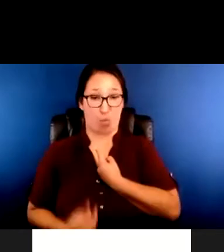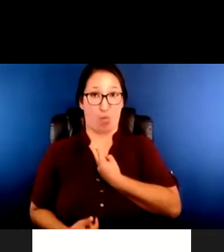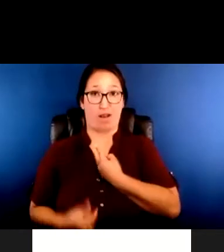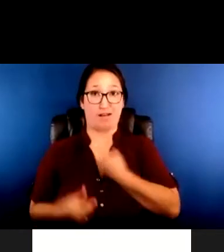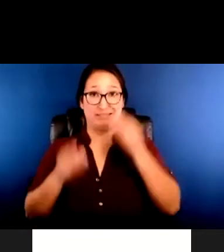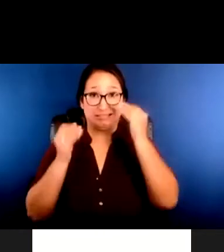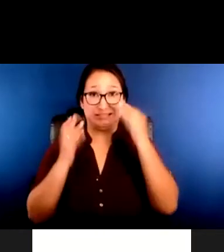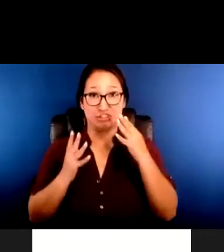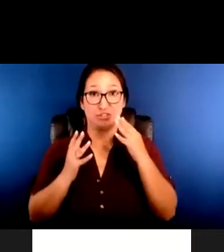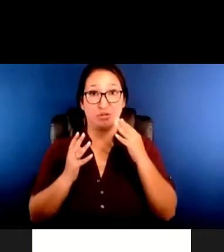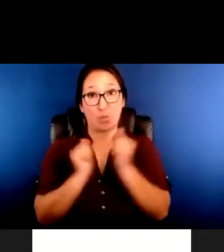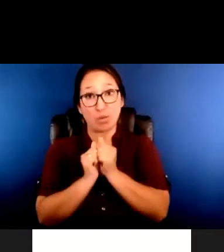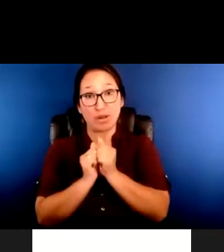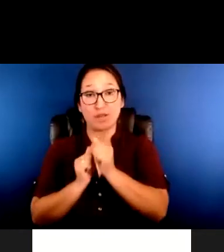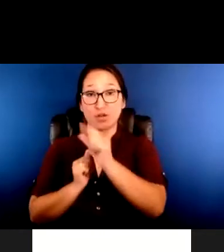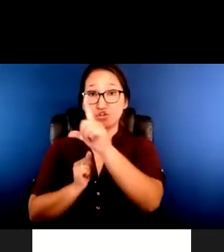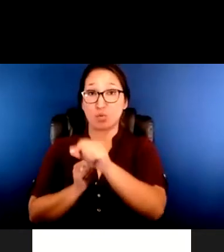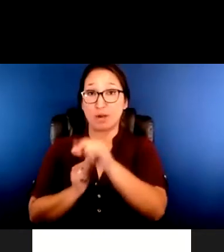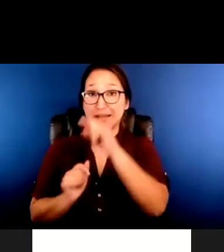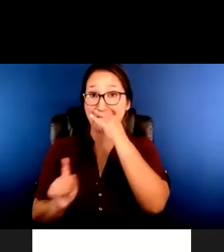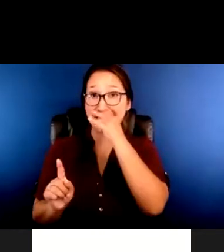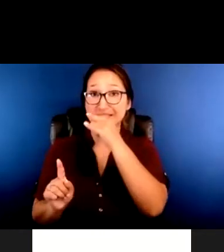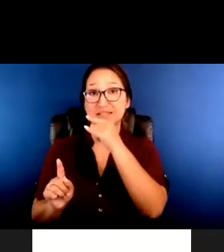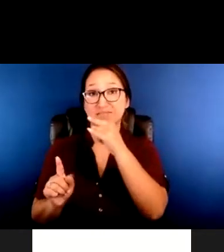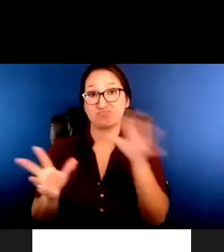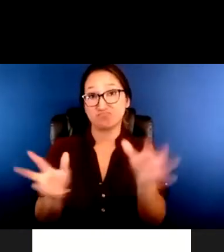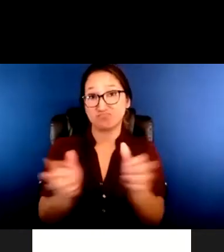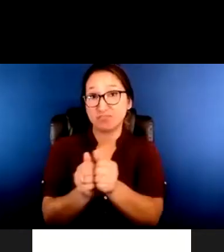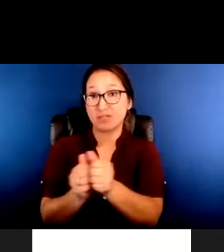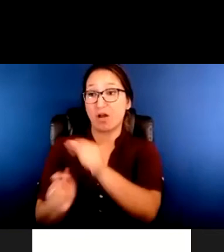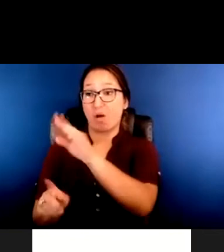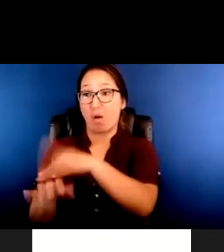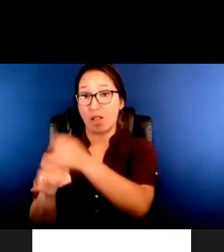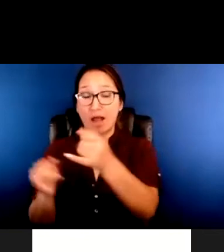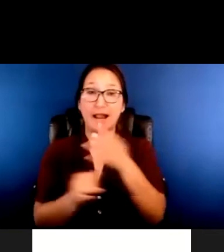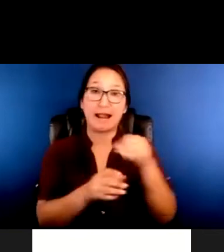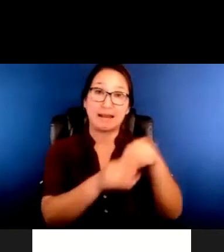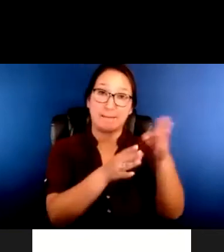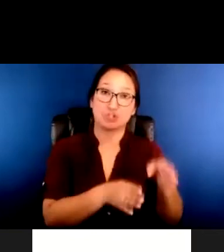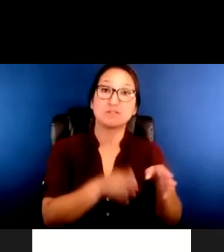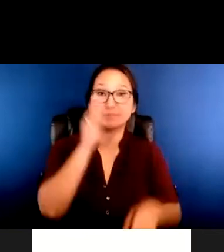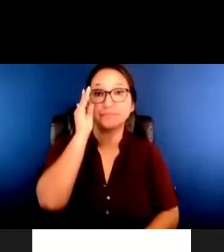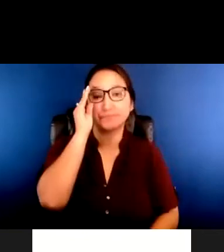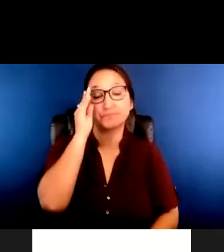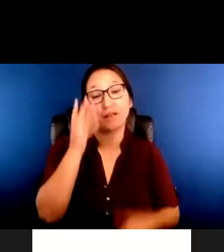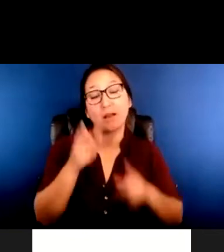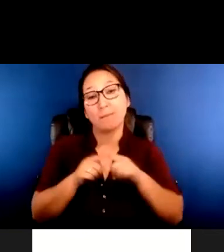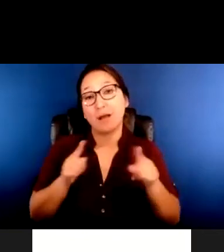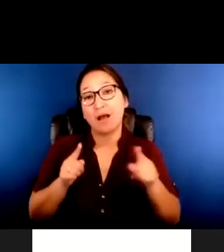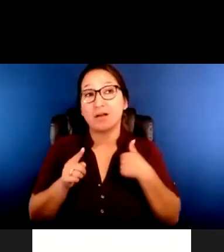kids on Zoom, combined Zoom and in person. So, but we're making do, and I think,